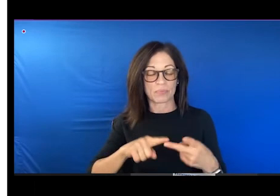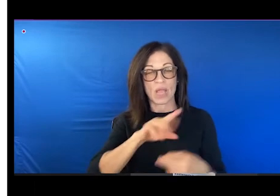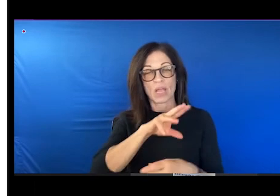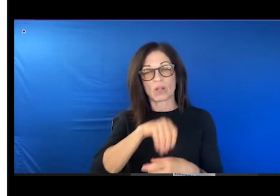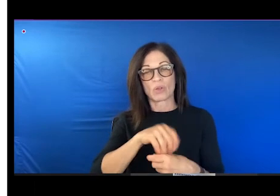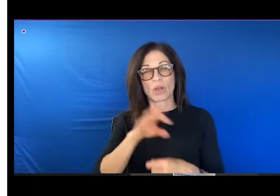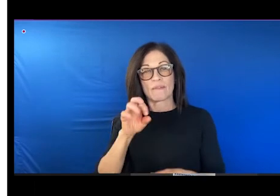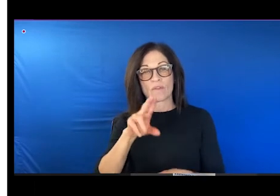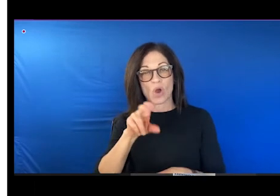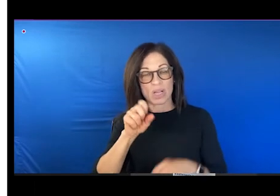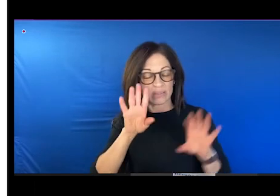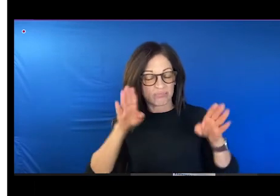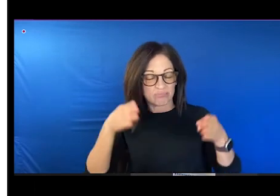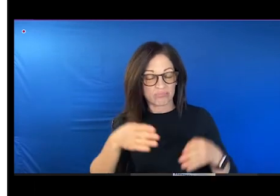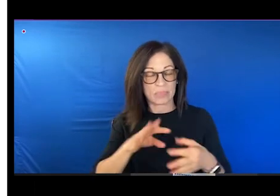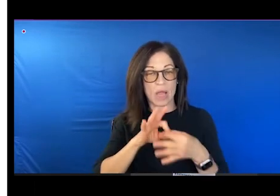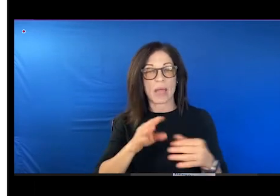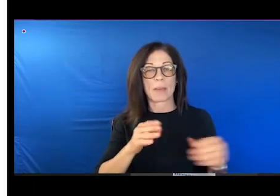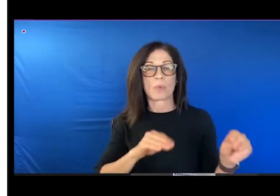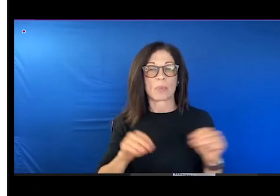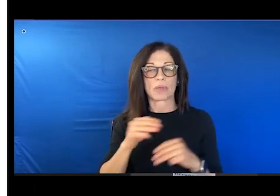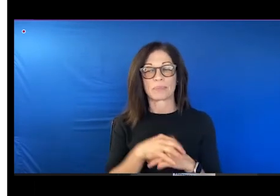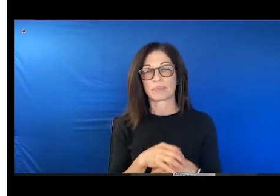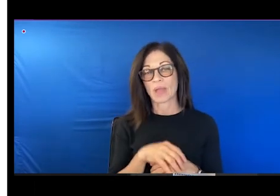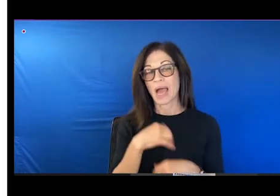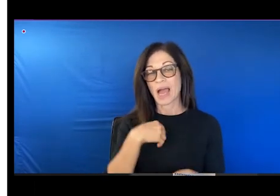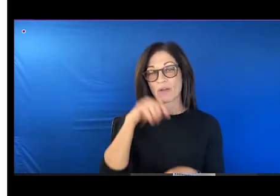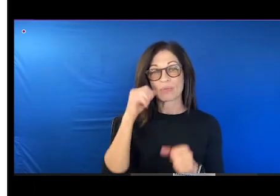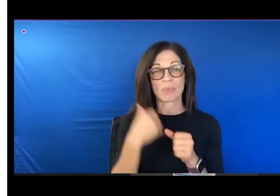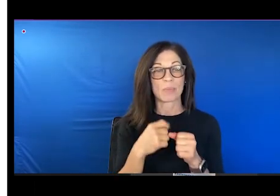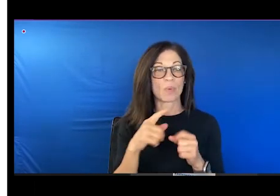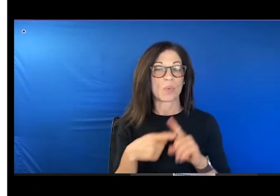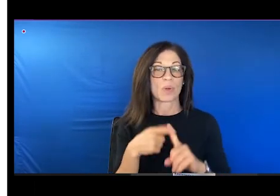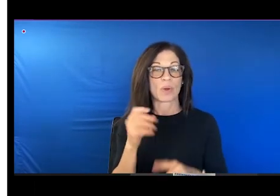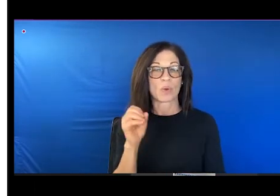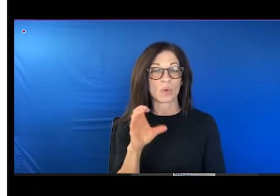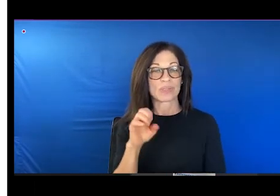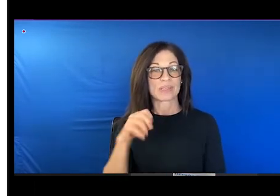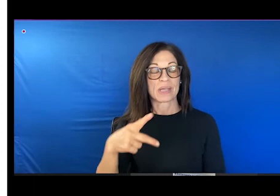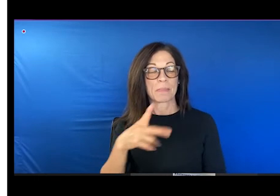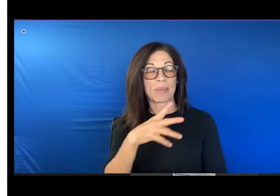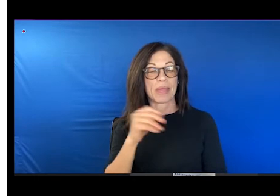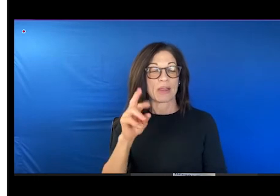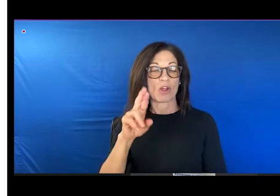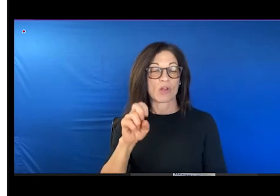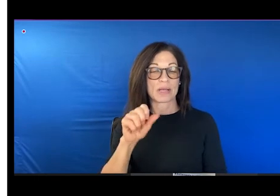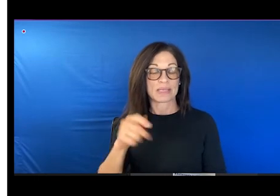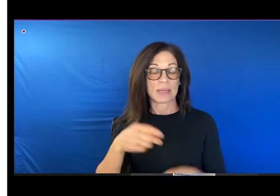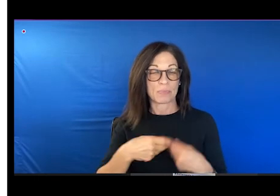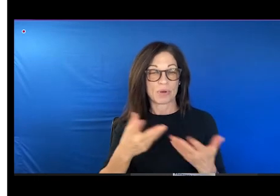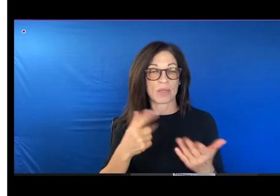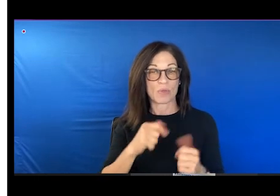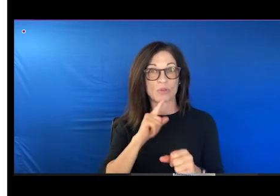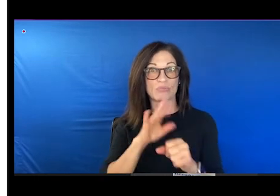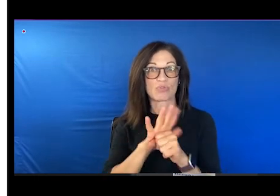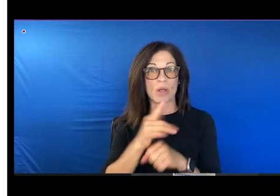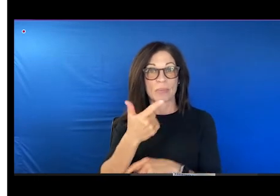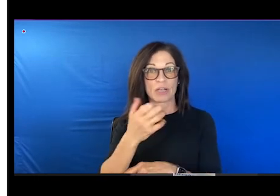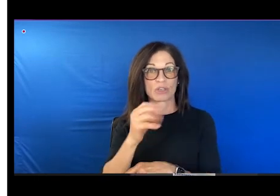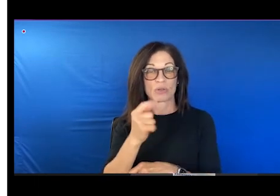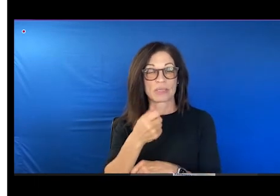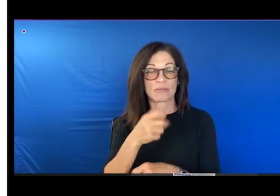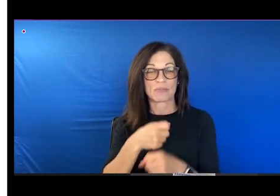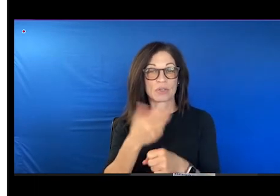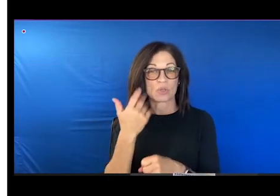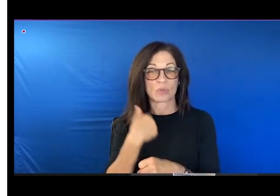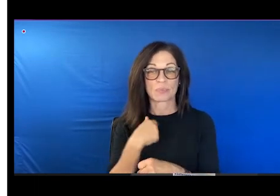transportation, include a focus on mobility. I remember when OSEP NRSA put out those promise grants a